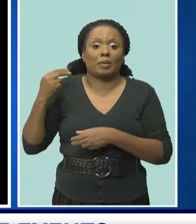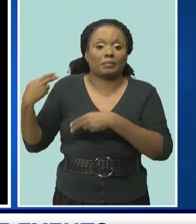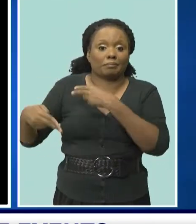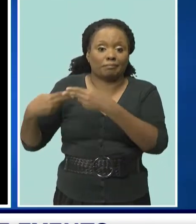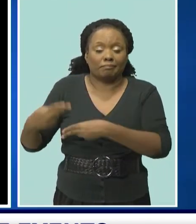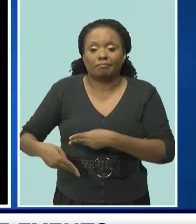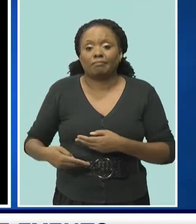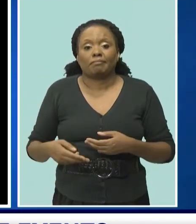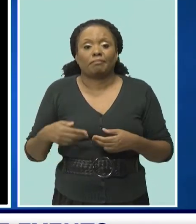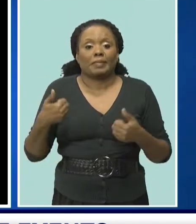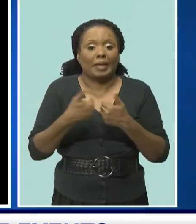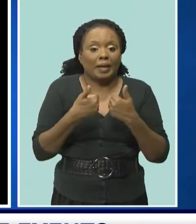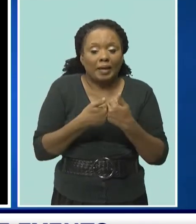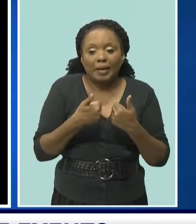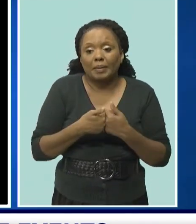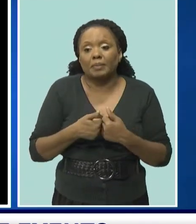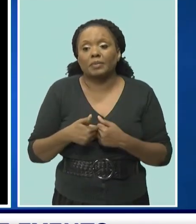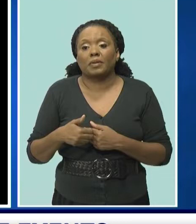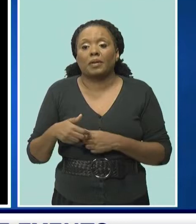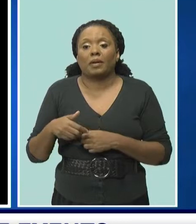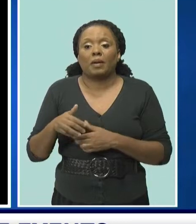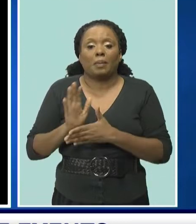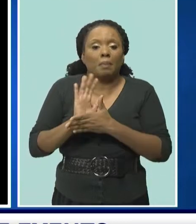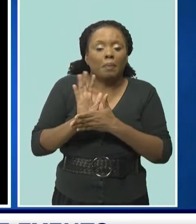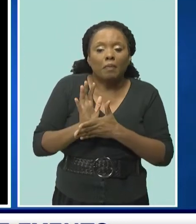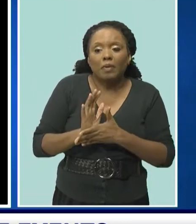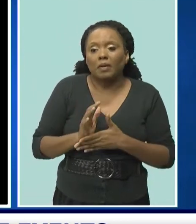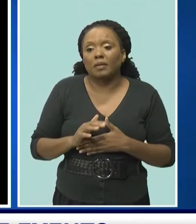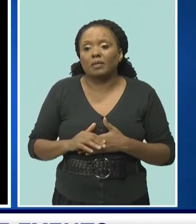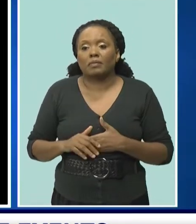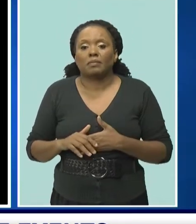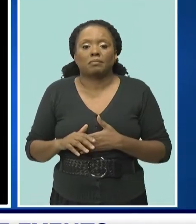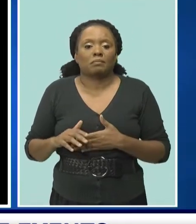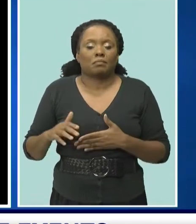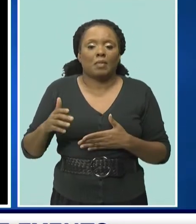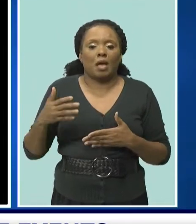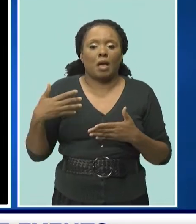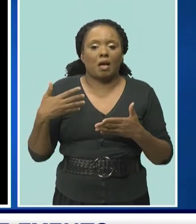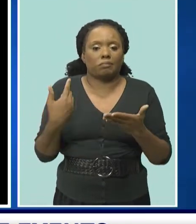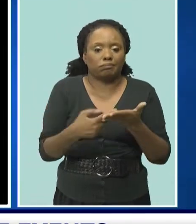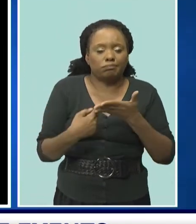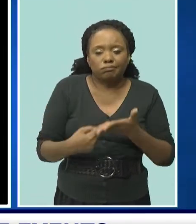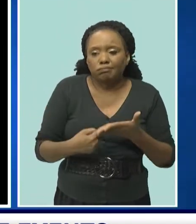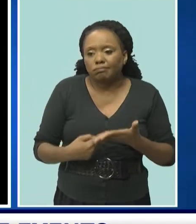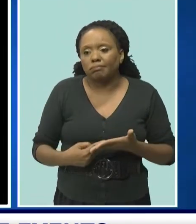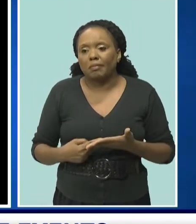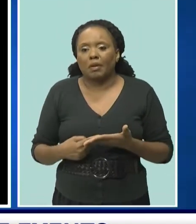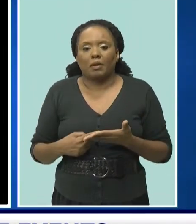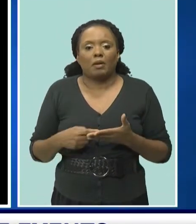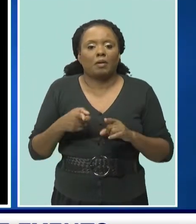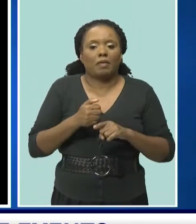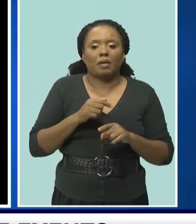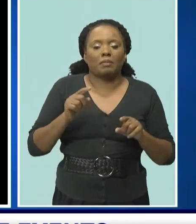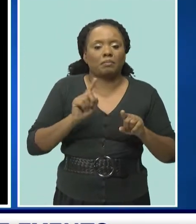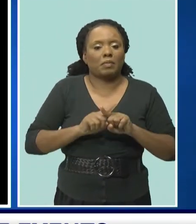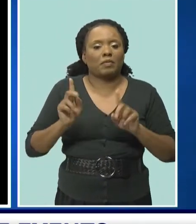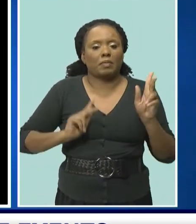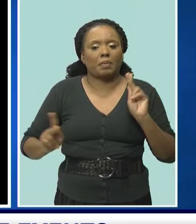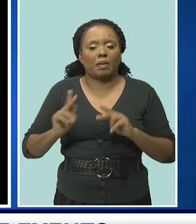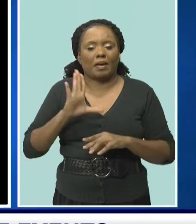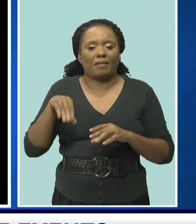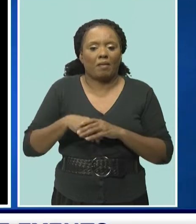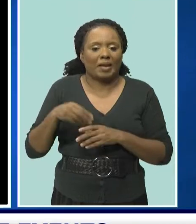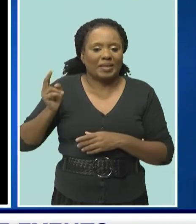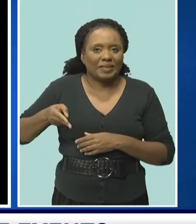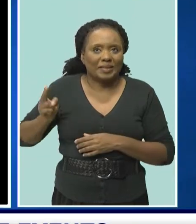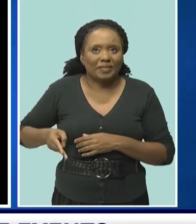will be films, there will be talks on genealogy and heritage from the likes of Dr. Trevor Marshall, and of course, what's a